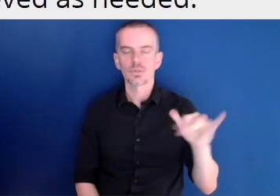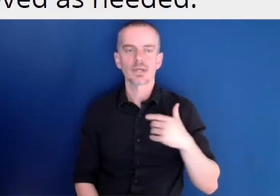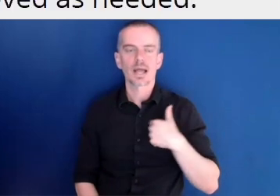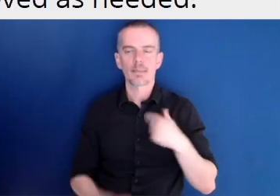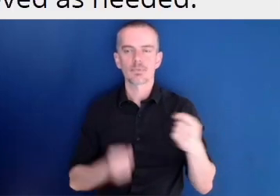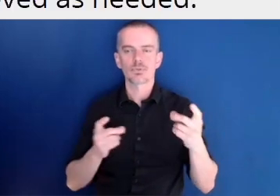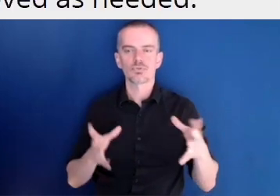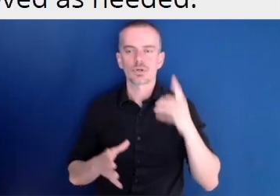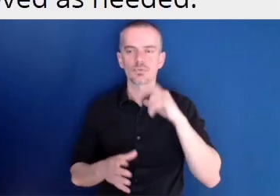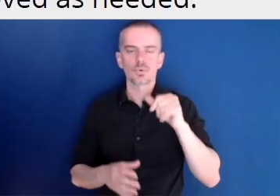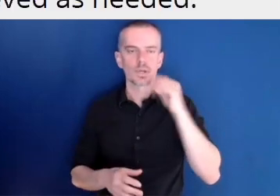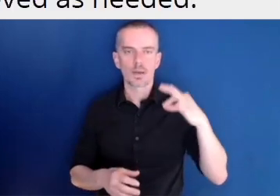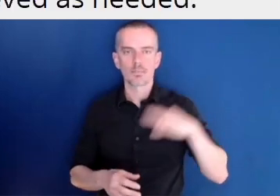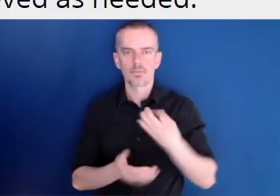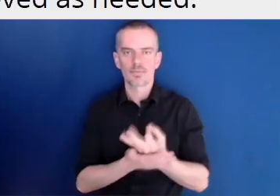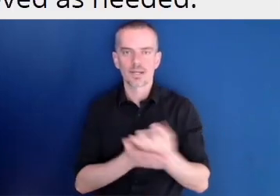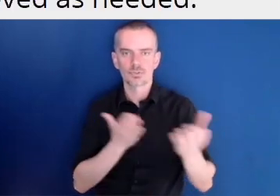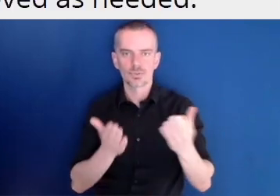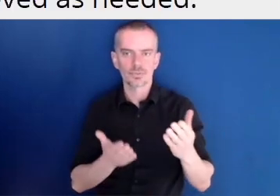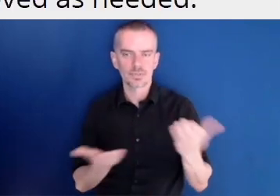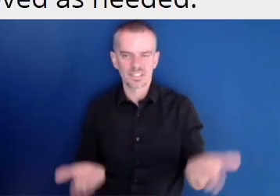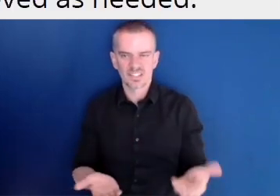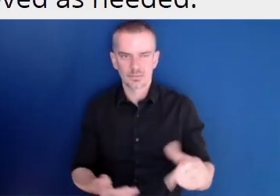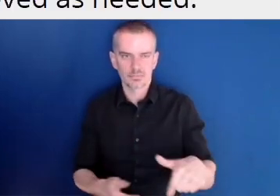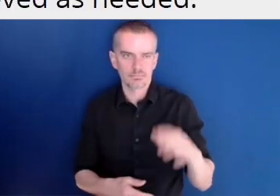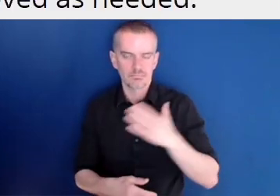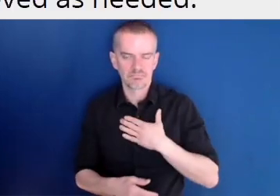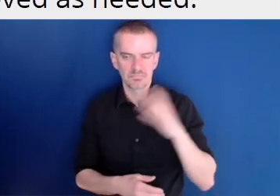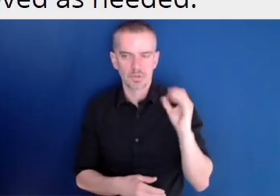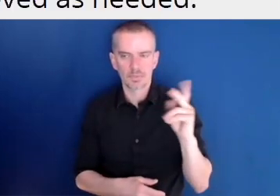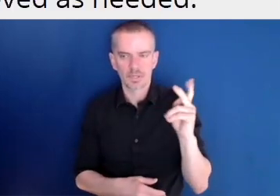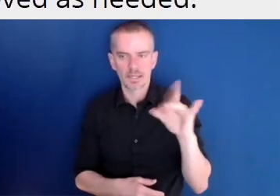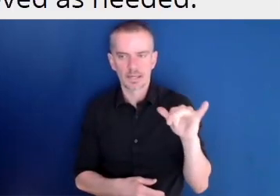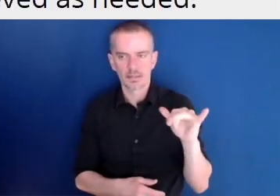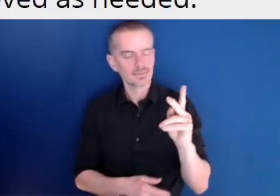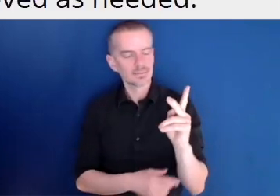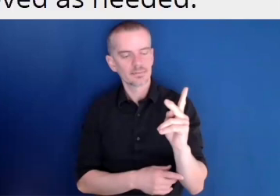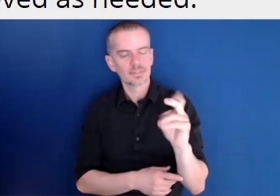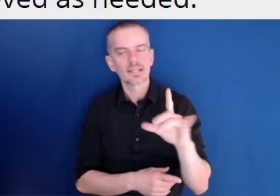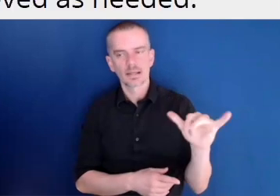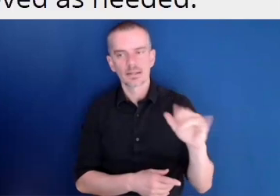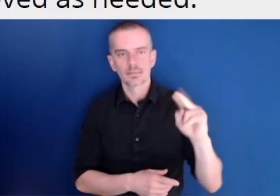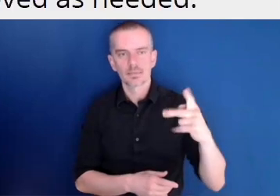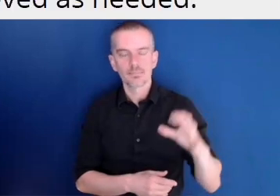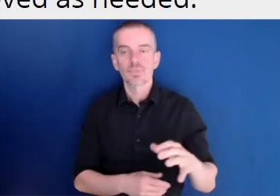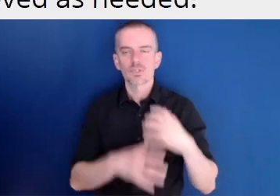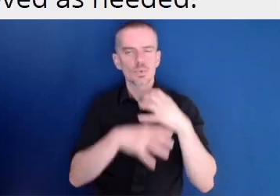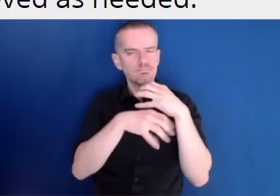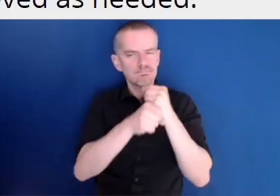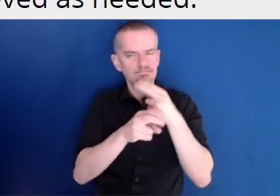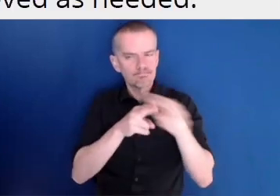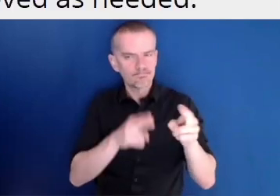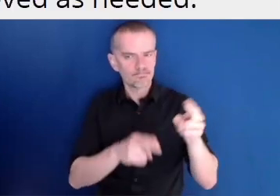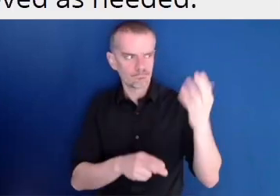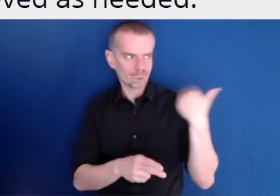Services here at Kelley Nonprofit Consulting. We're going to quickly go over what we covered in session 2, and then we're